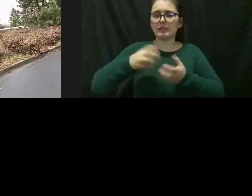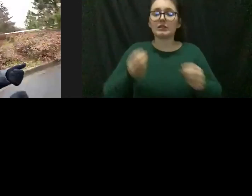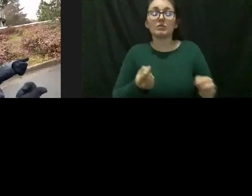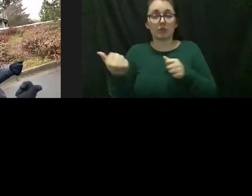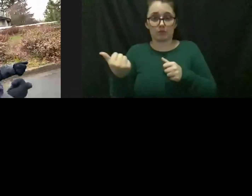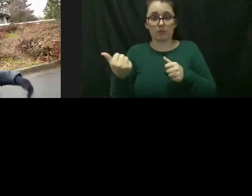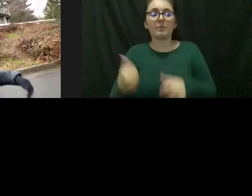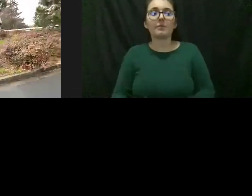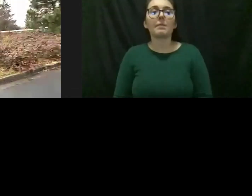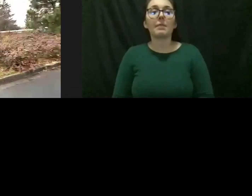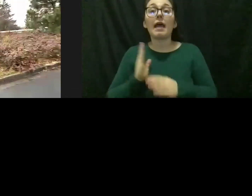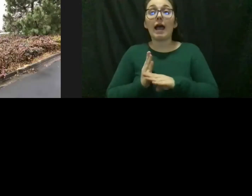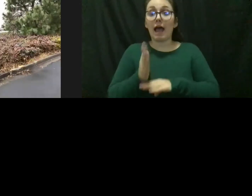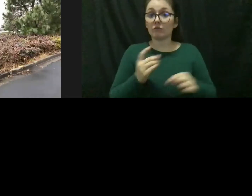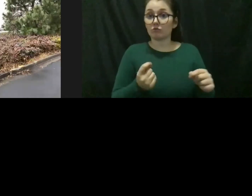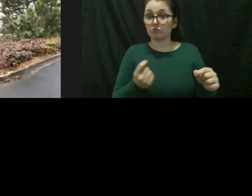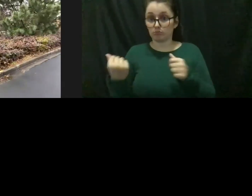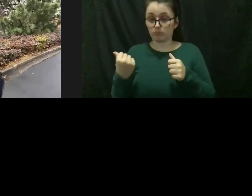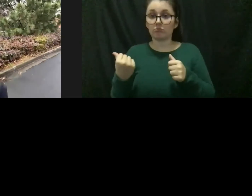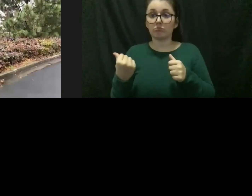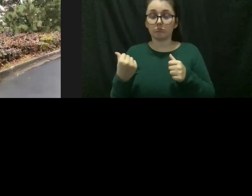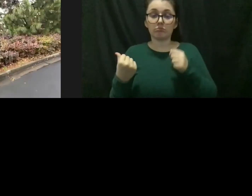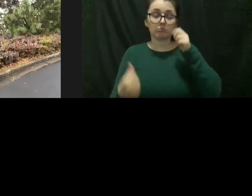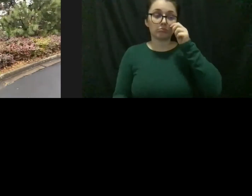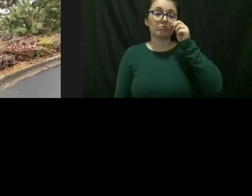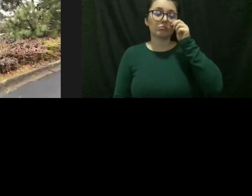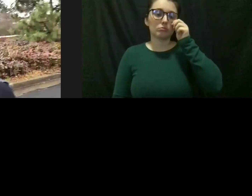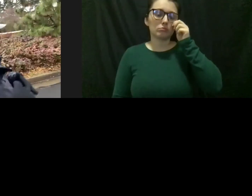into the digesters and they're